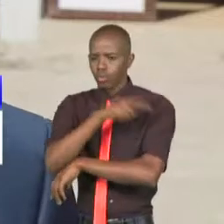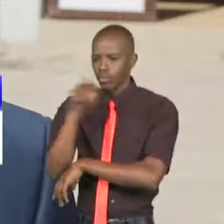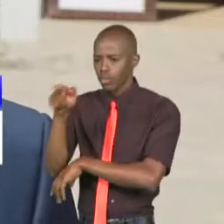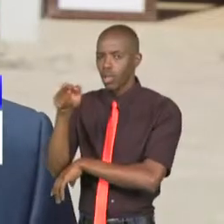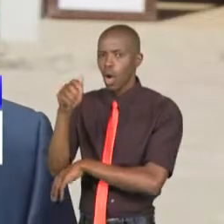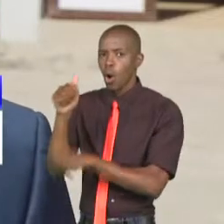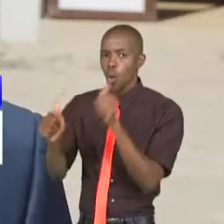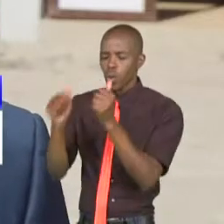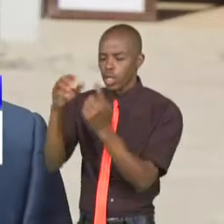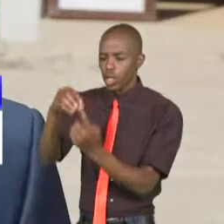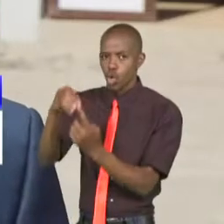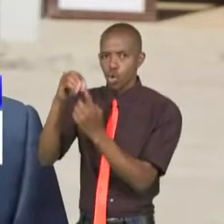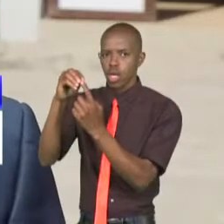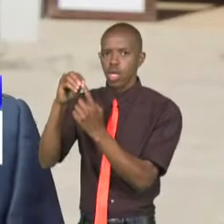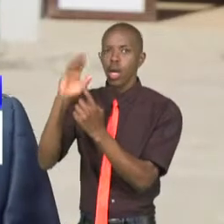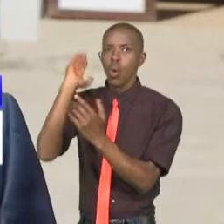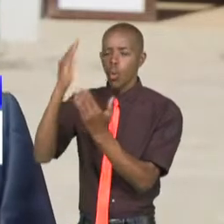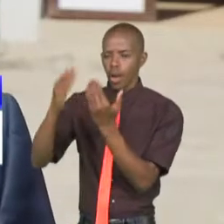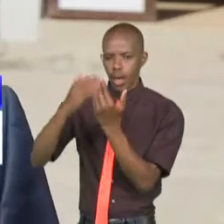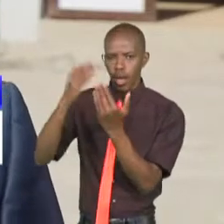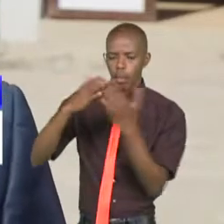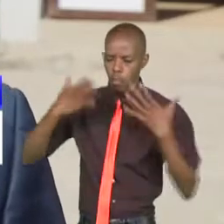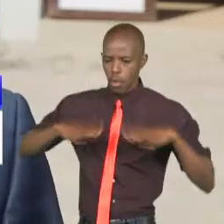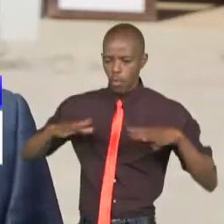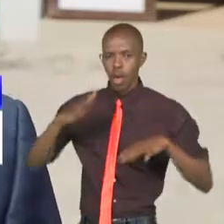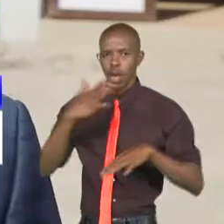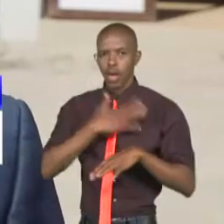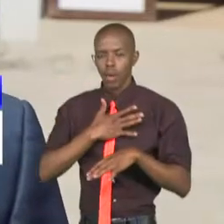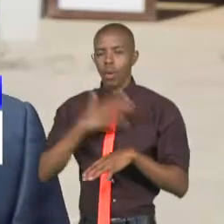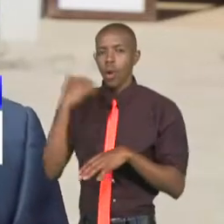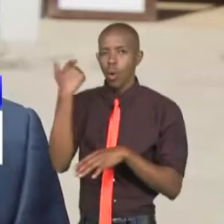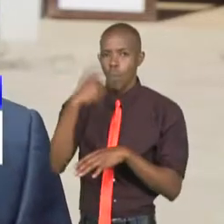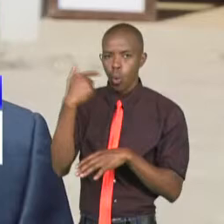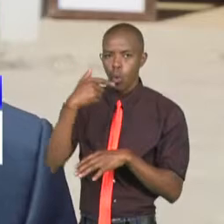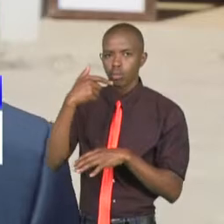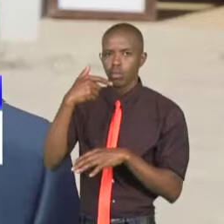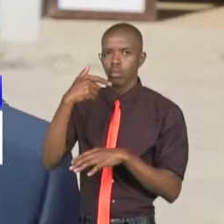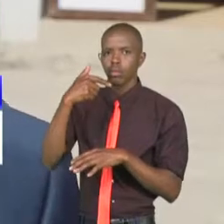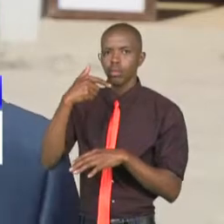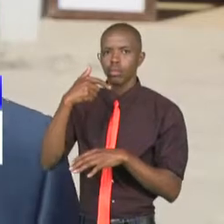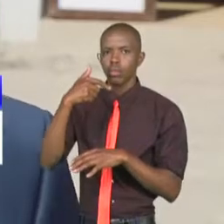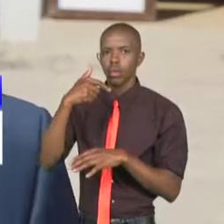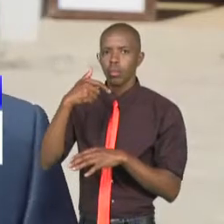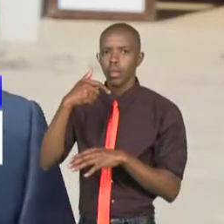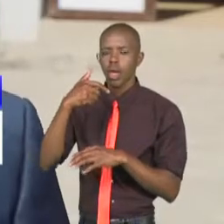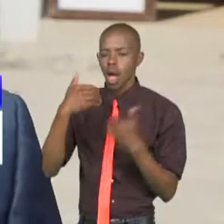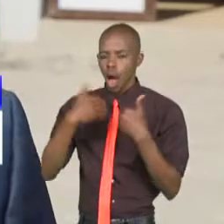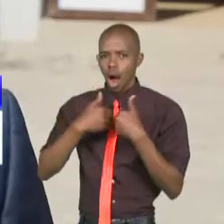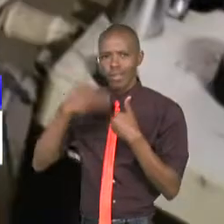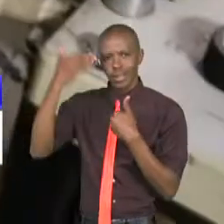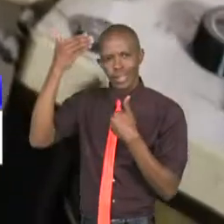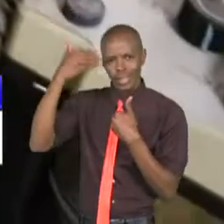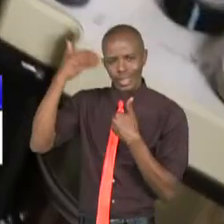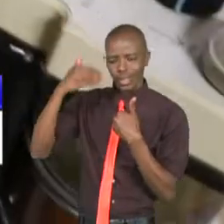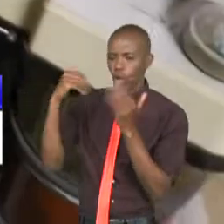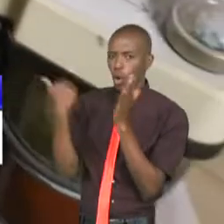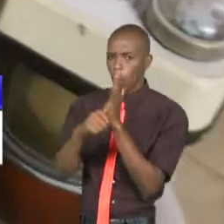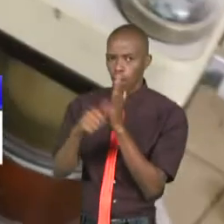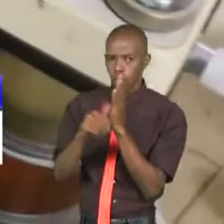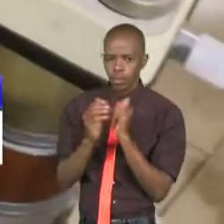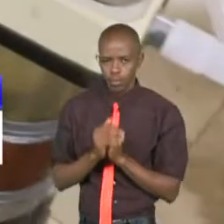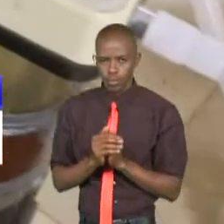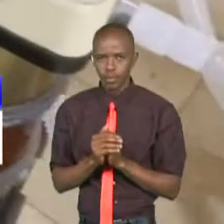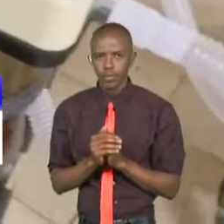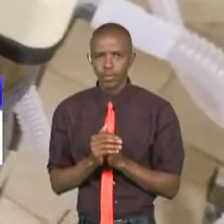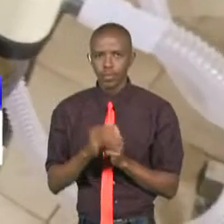is unique, that will cater for our people who have surgical problems. According to